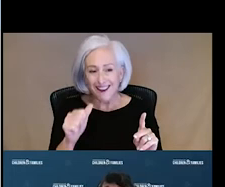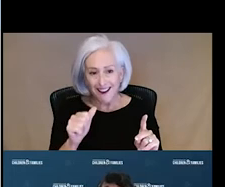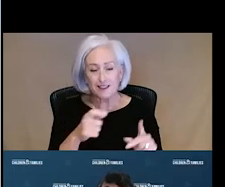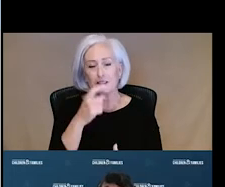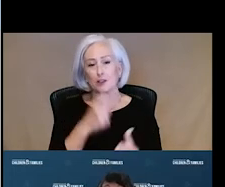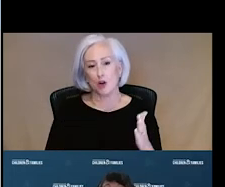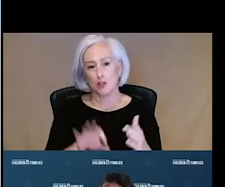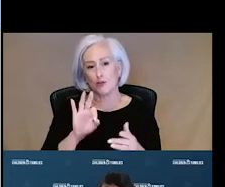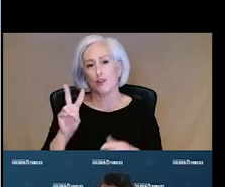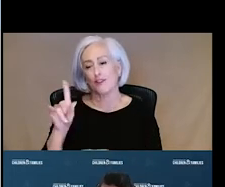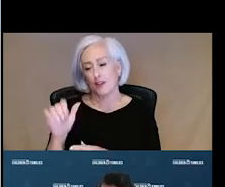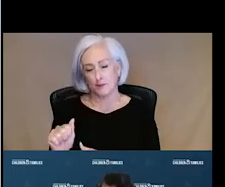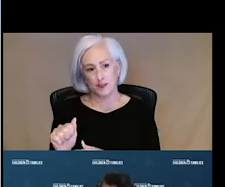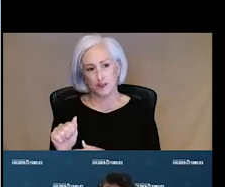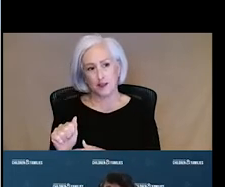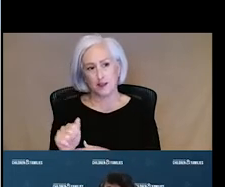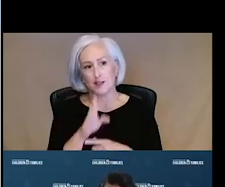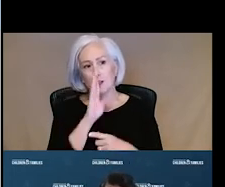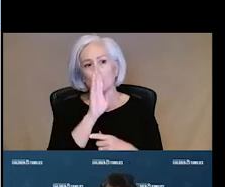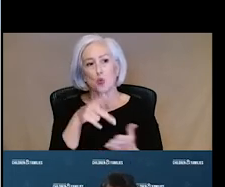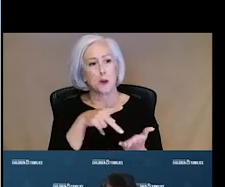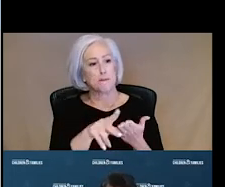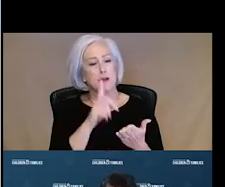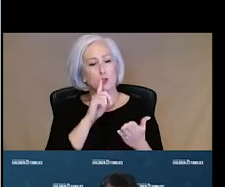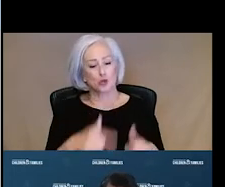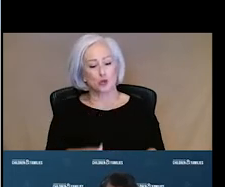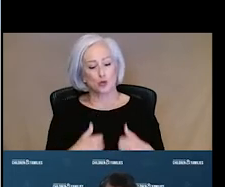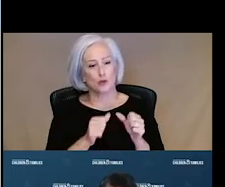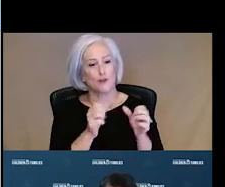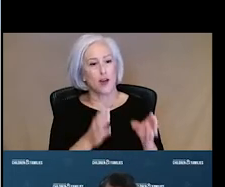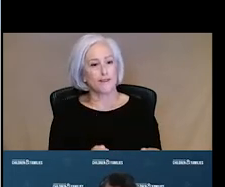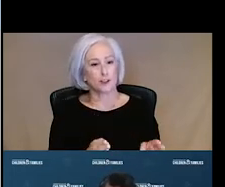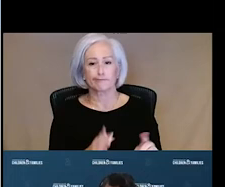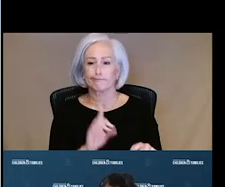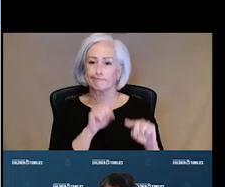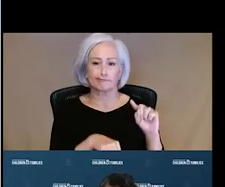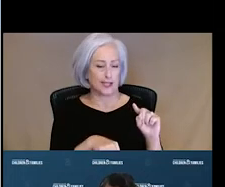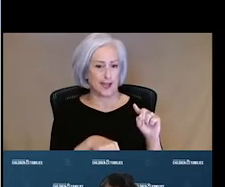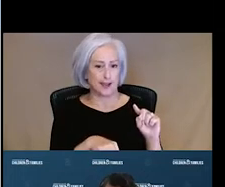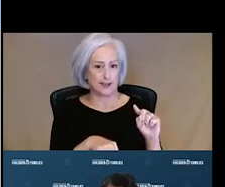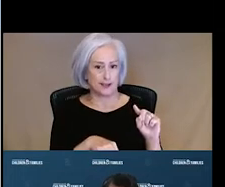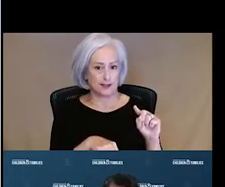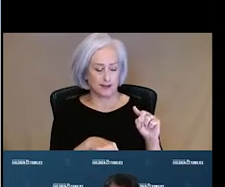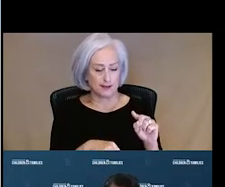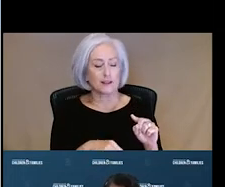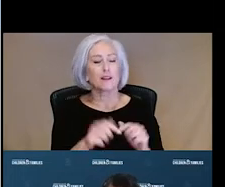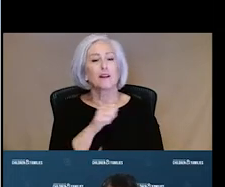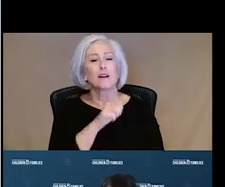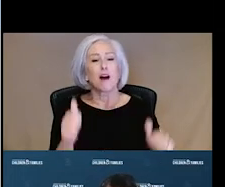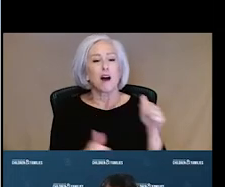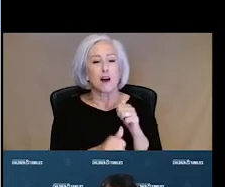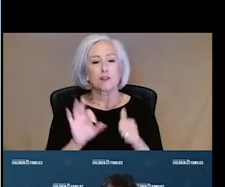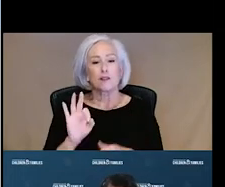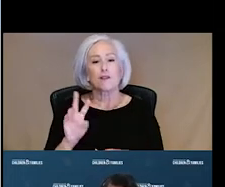payments to survivors is unallowable, meaning that under the FVPSA Services Act, under